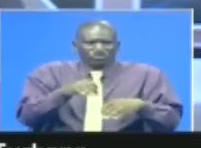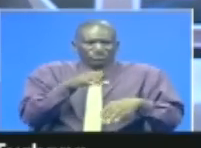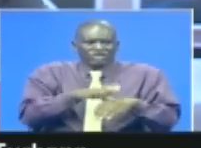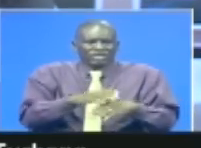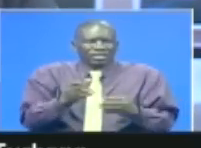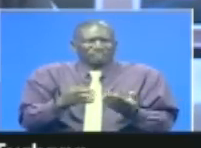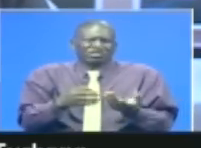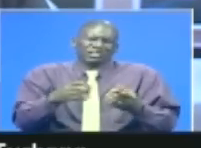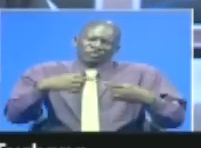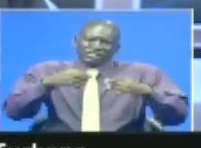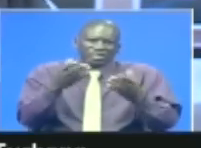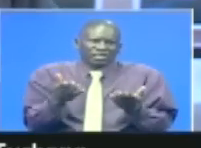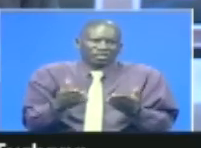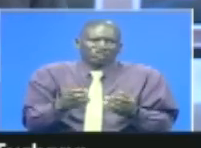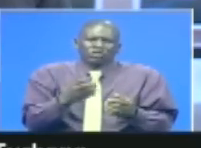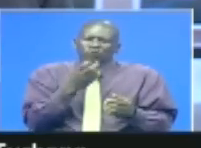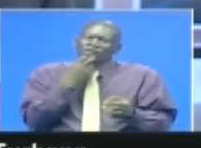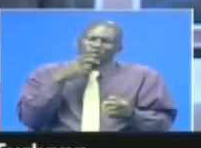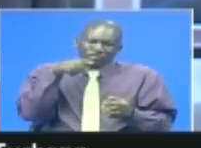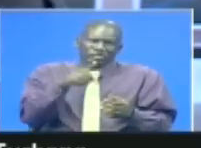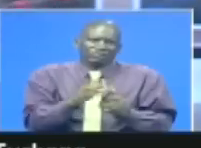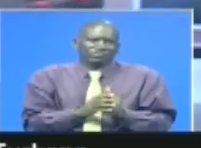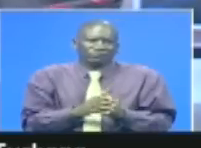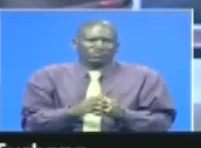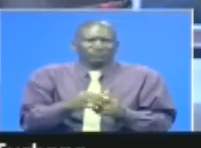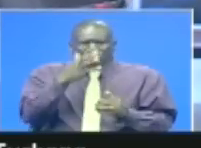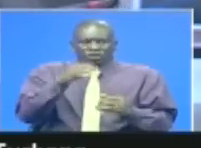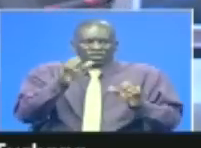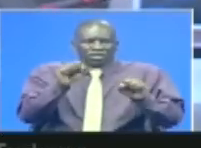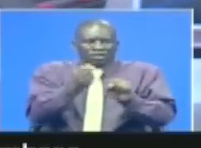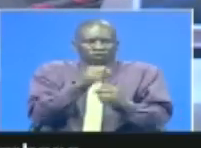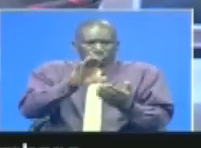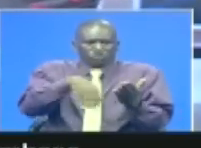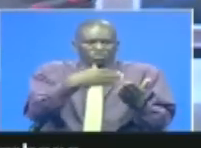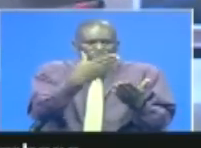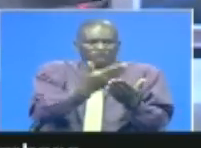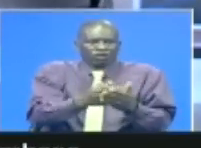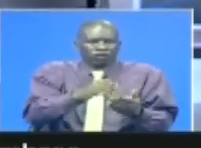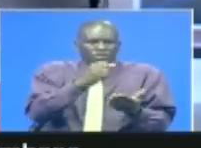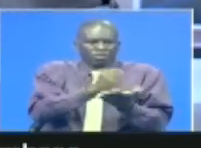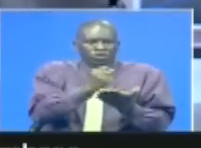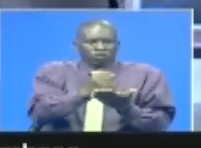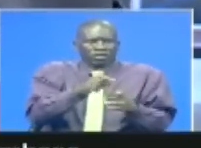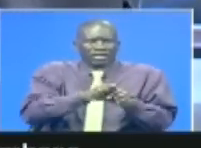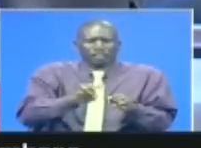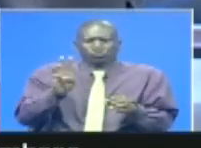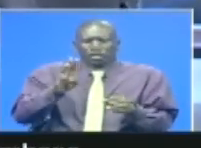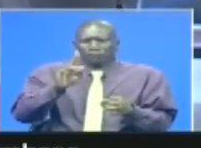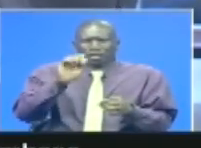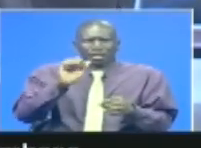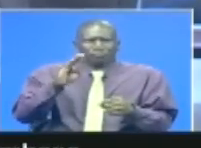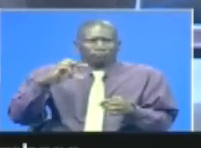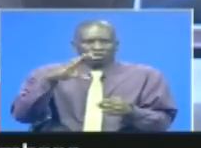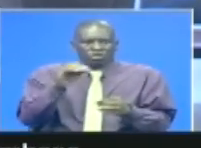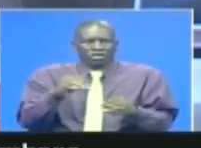it, you will laugh yourself to death. Because I cannot apply for a passport as William Kabogo, and I get a passport as